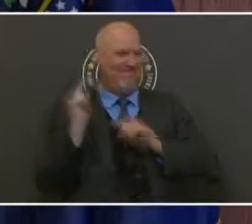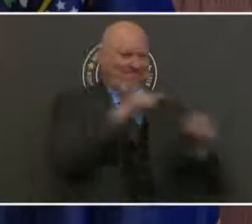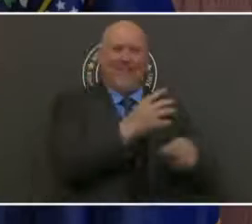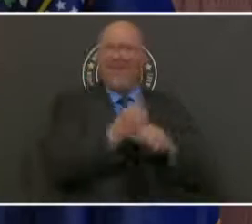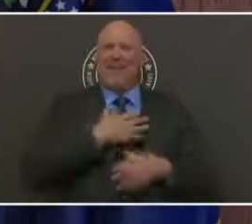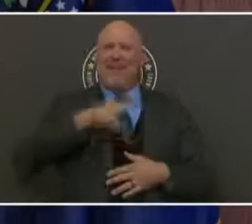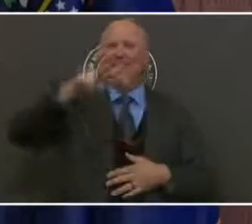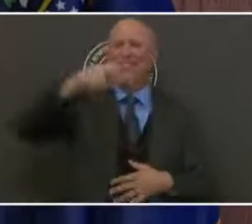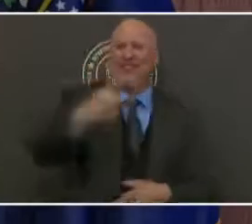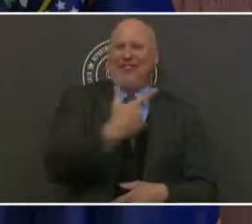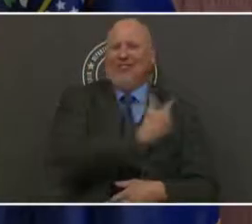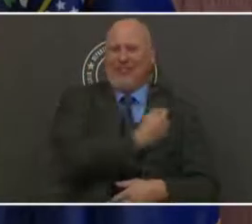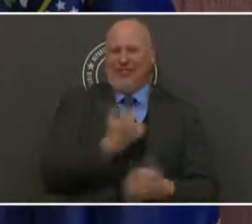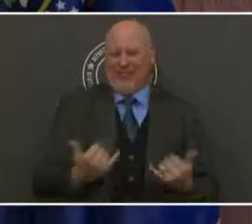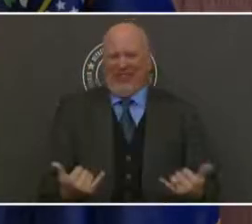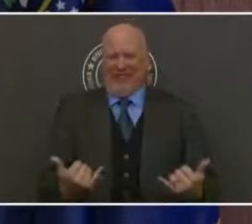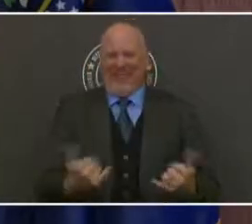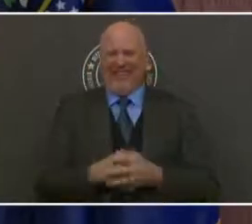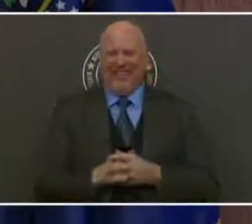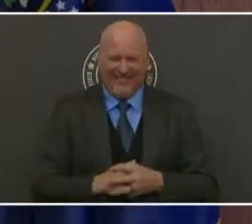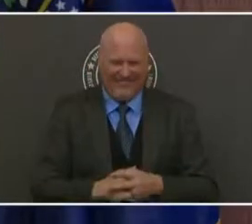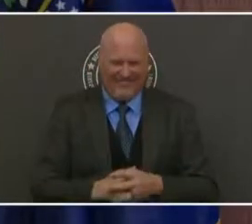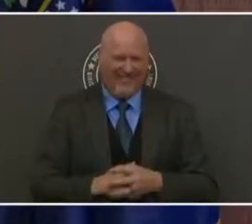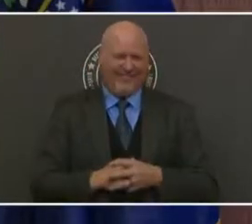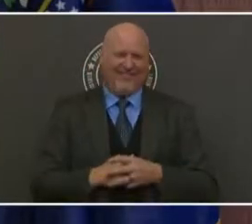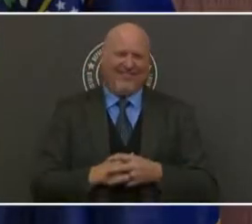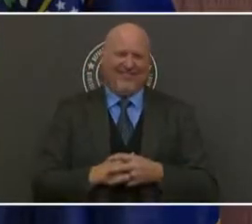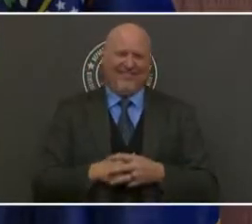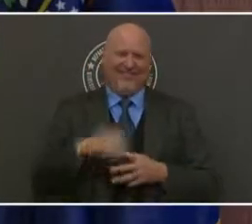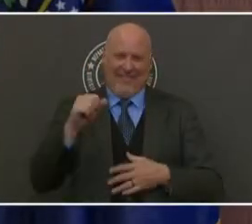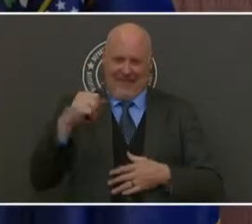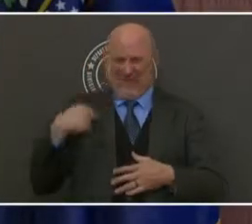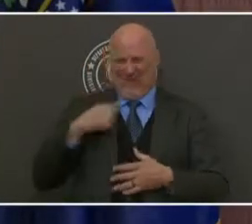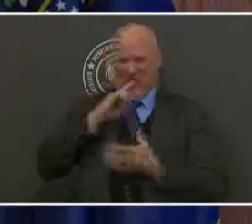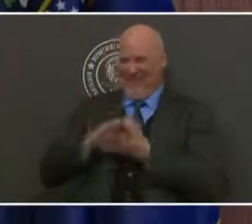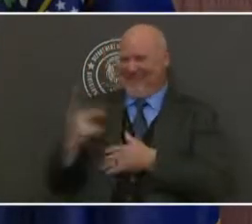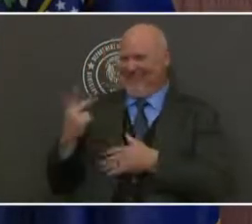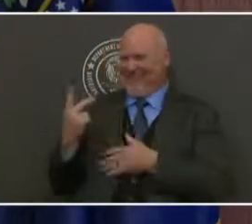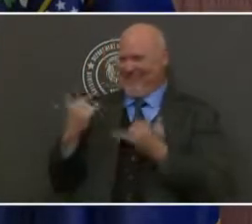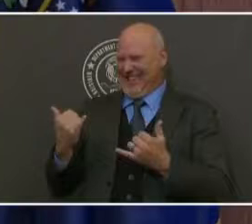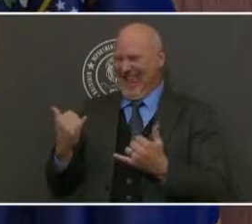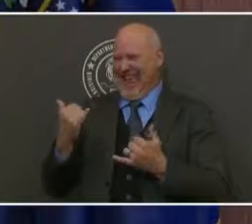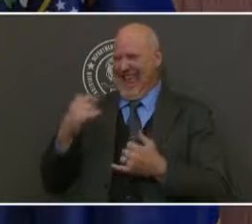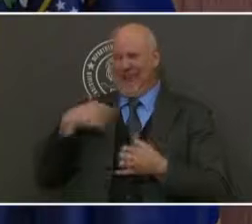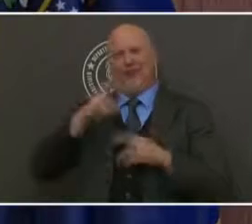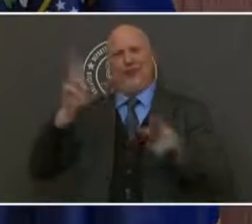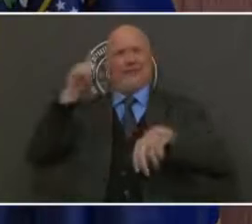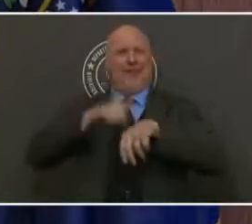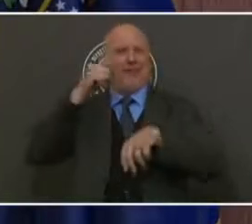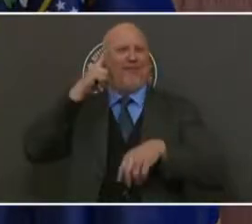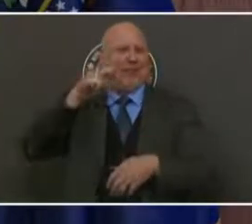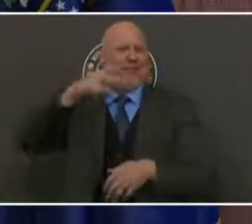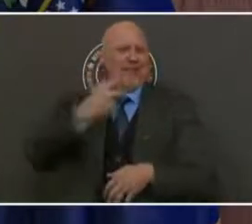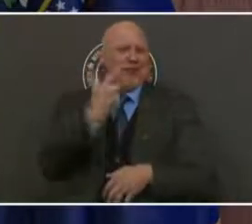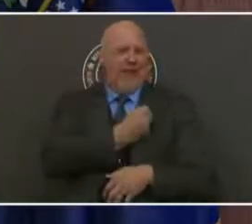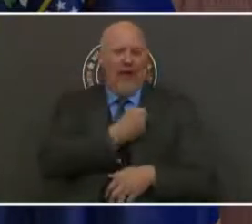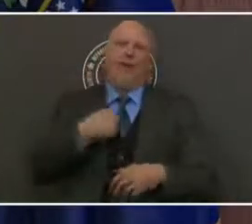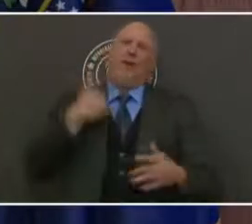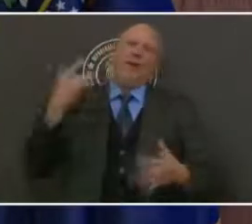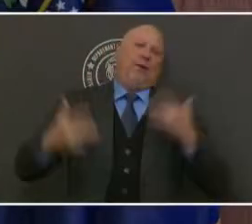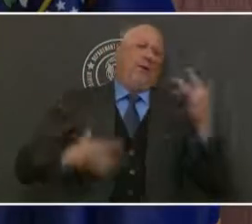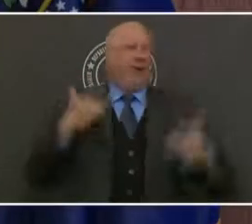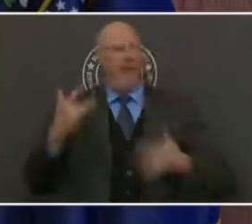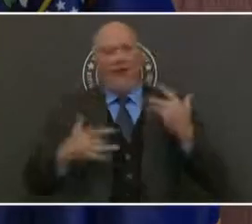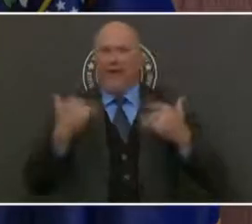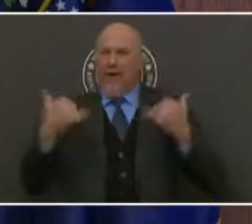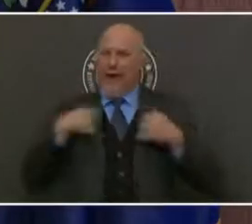of Pfizer, and we're headed back to get our second dose. We're excited about that, excited to join the ranks of the fully vaccinated. I will say that when I